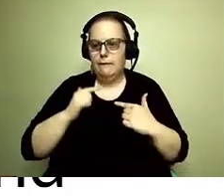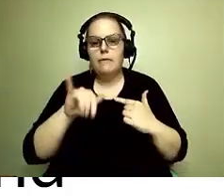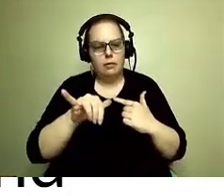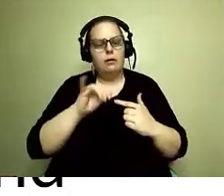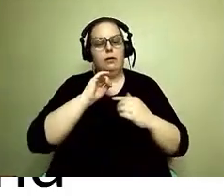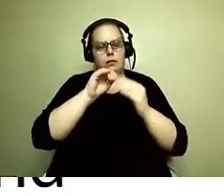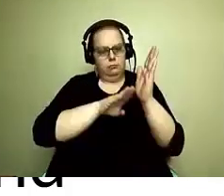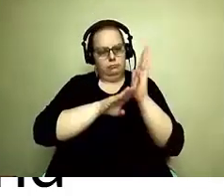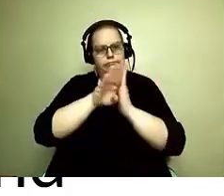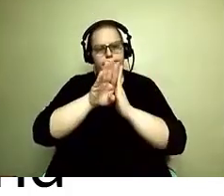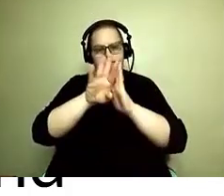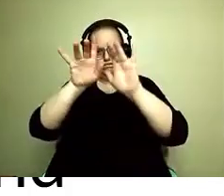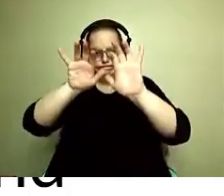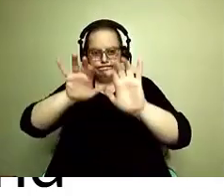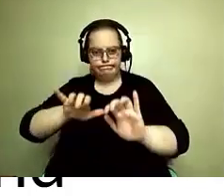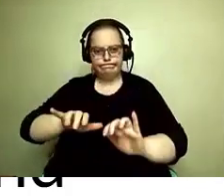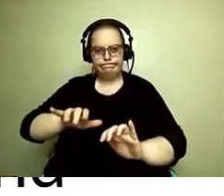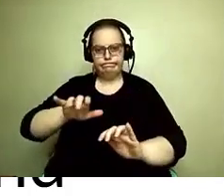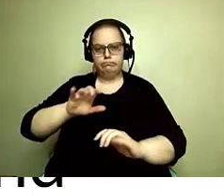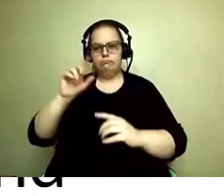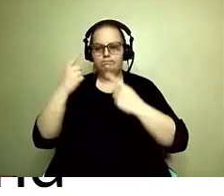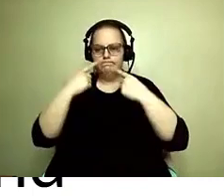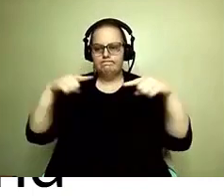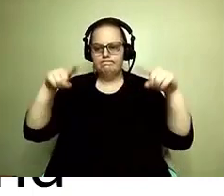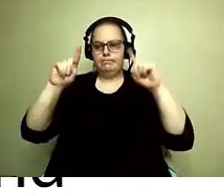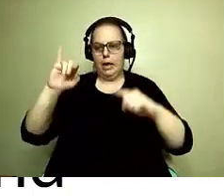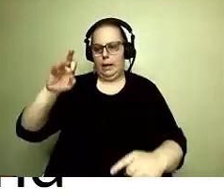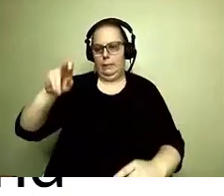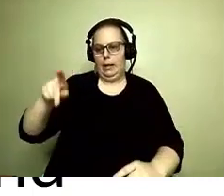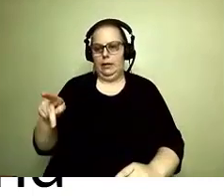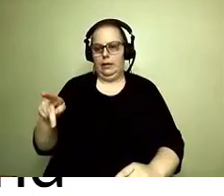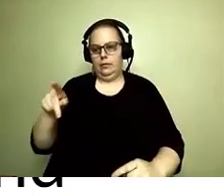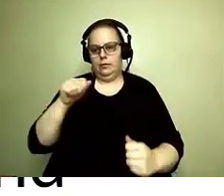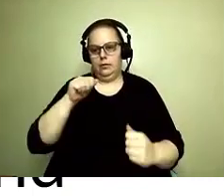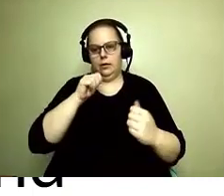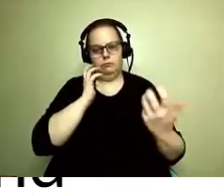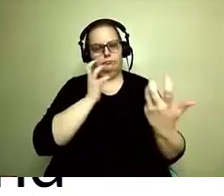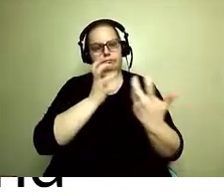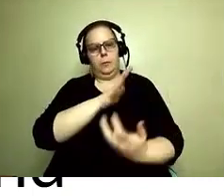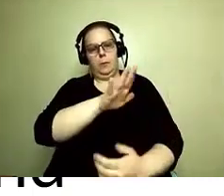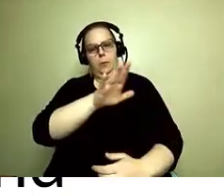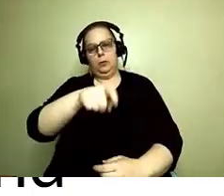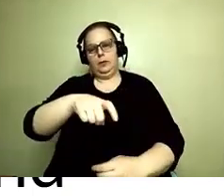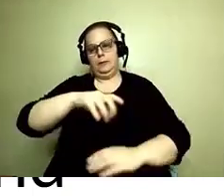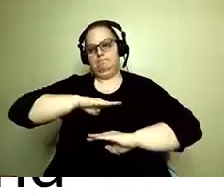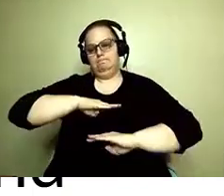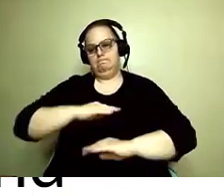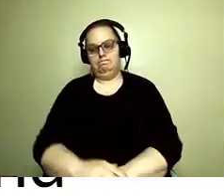develop an effective IEP that addresses the individualized needs of the student.